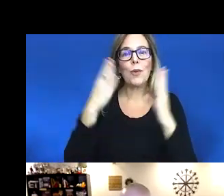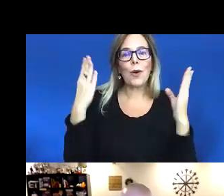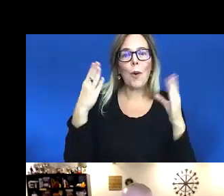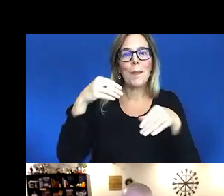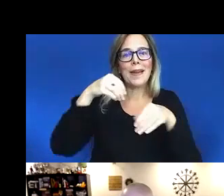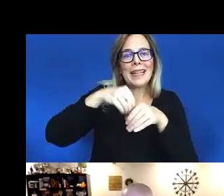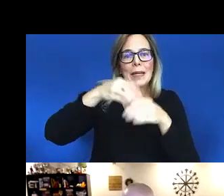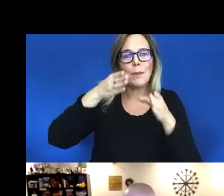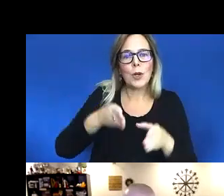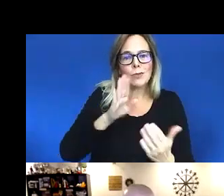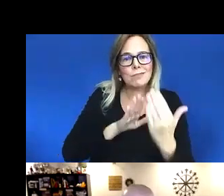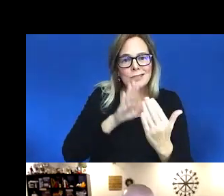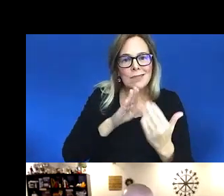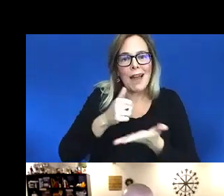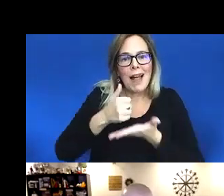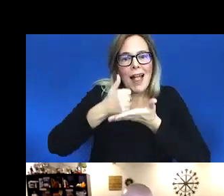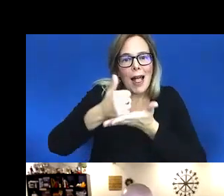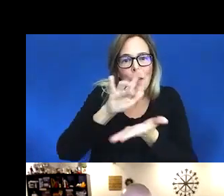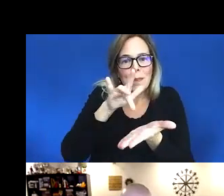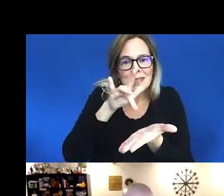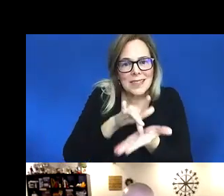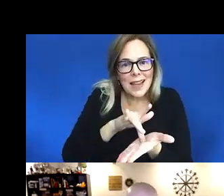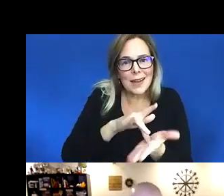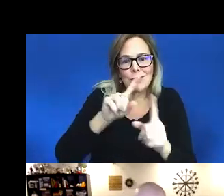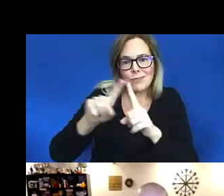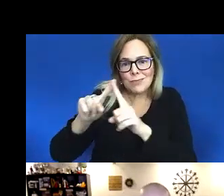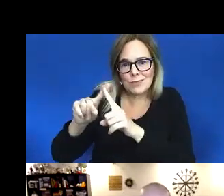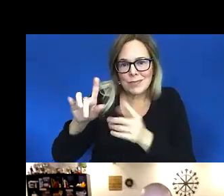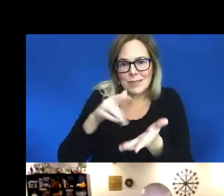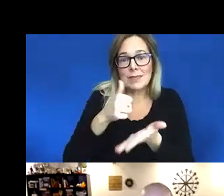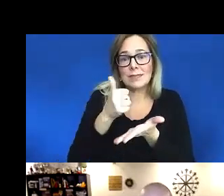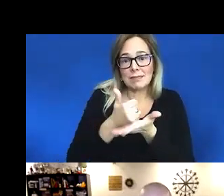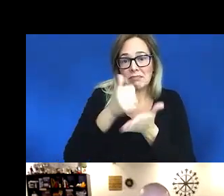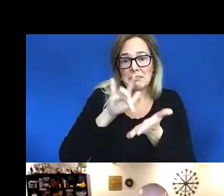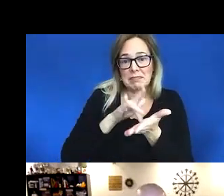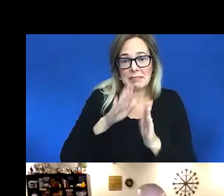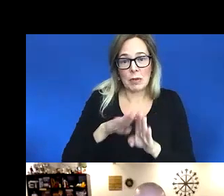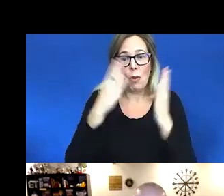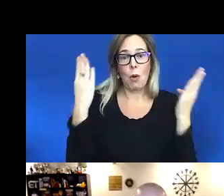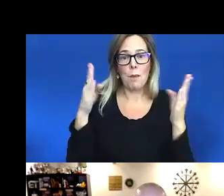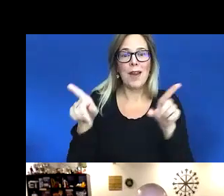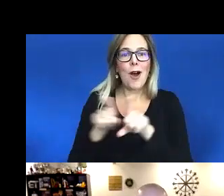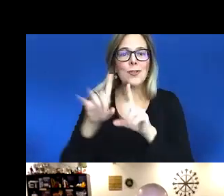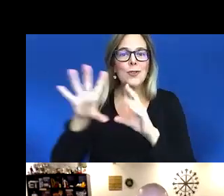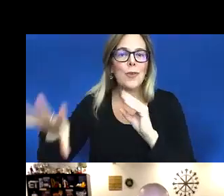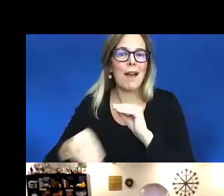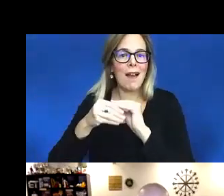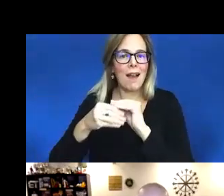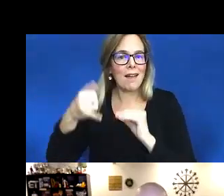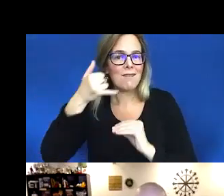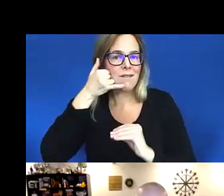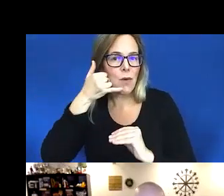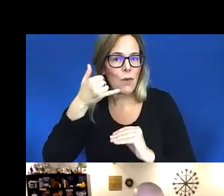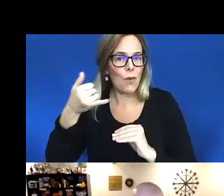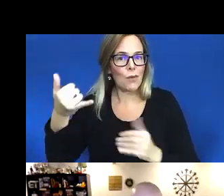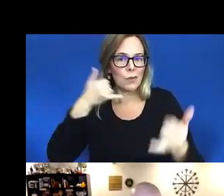in Towsley, Taubman Library, and NCRC, and we're adding a special line on our 68000 line to give you some help. But our hope is you don't